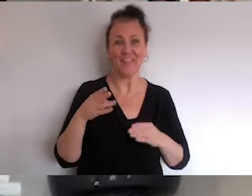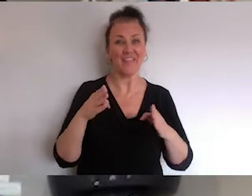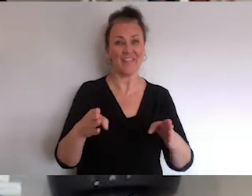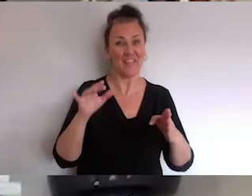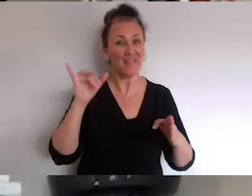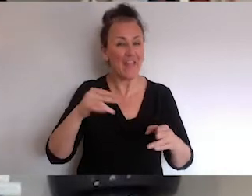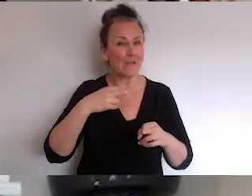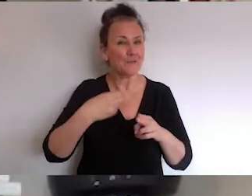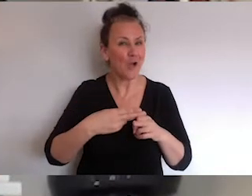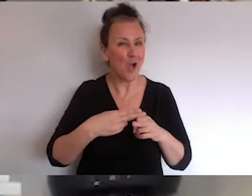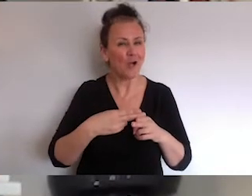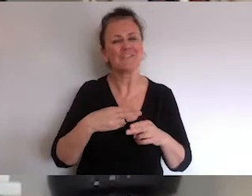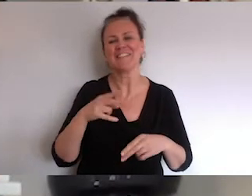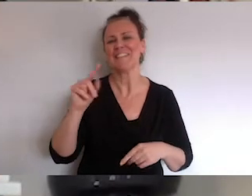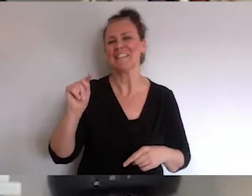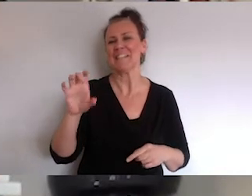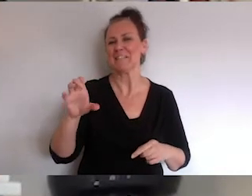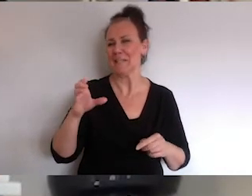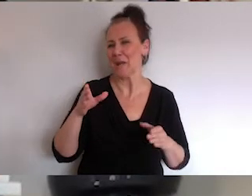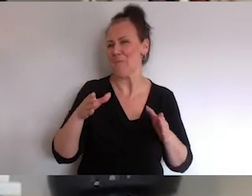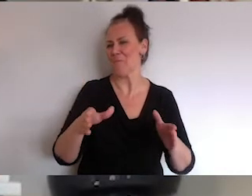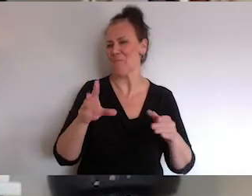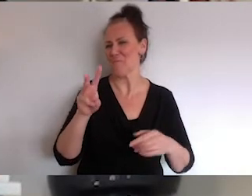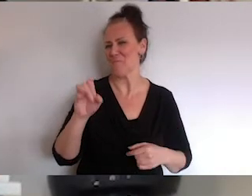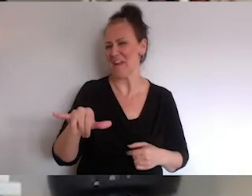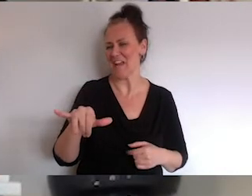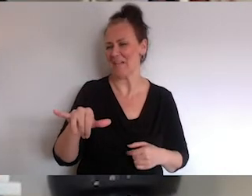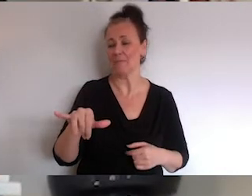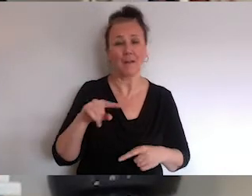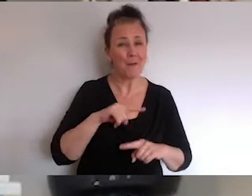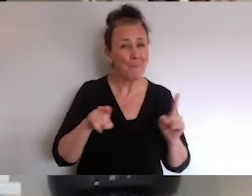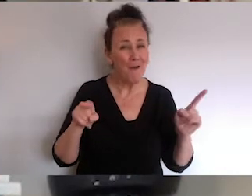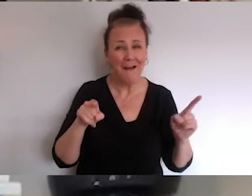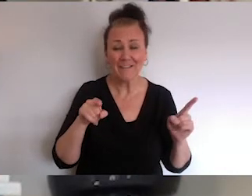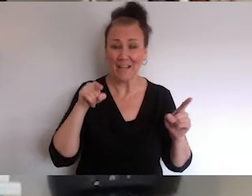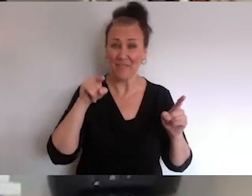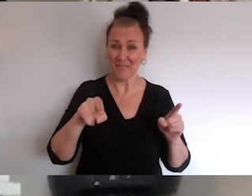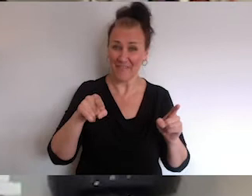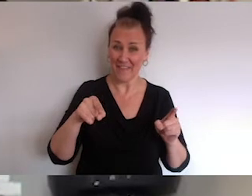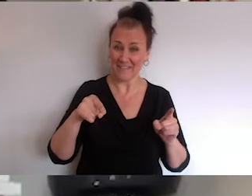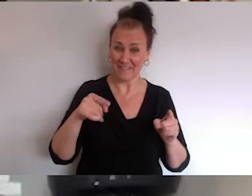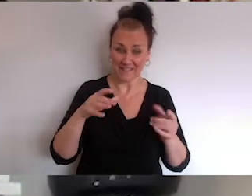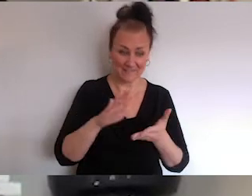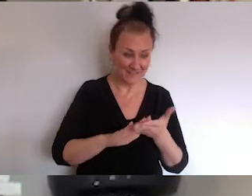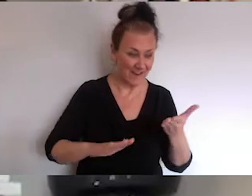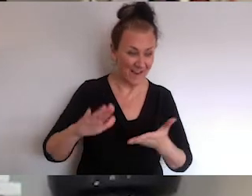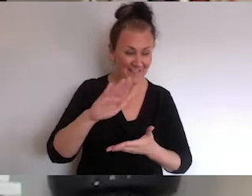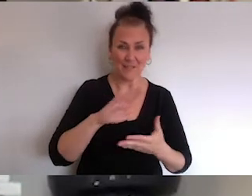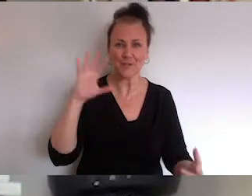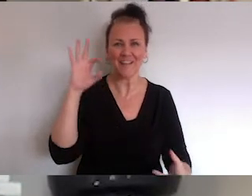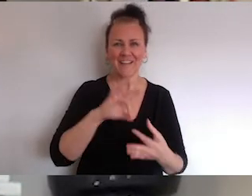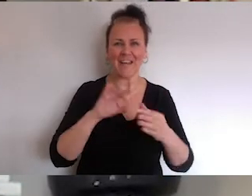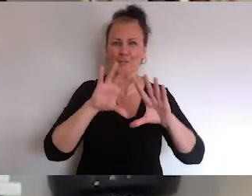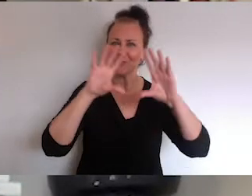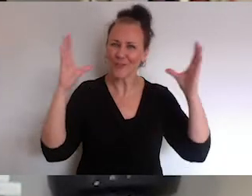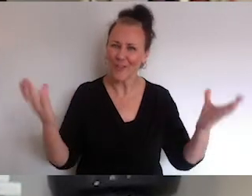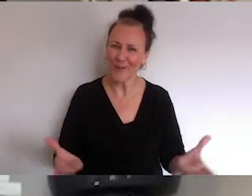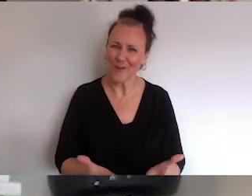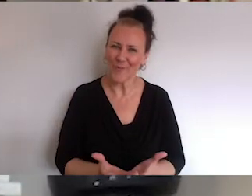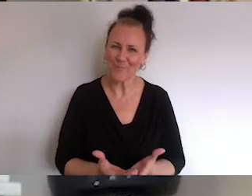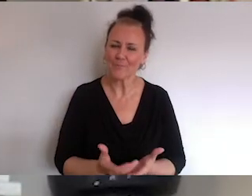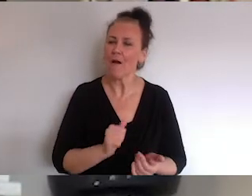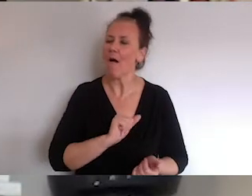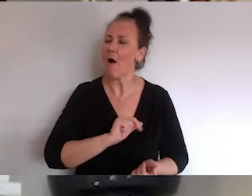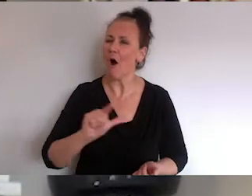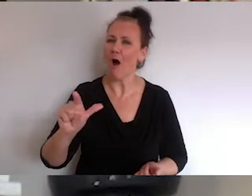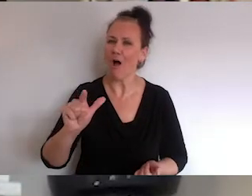Way. But our neighborhood spans the globe, where everyone is connected and all are welcome. We